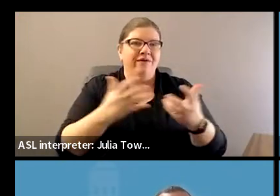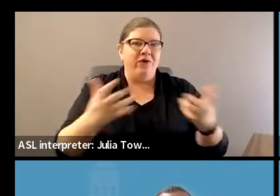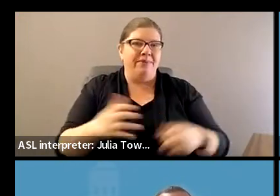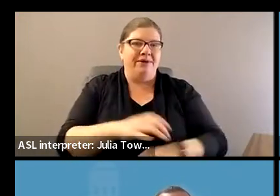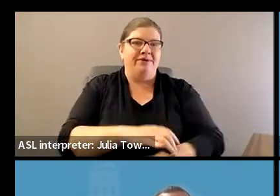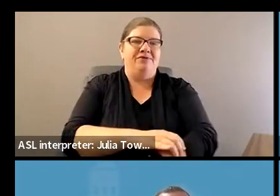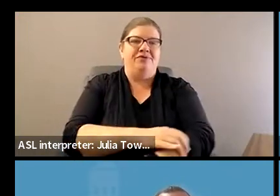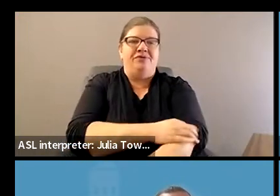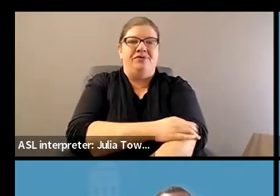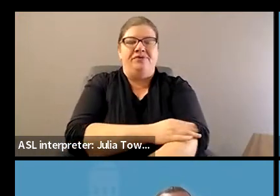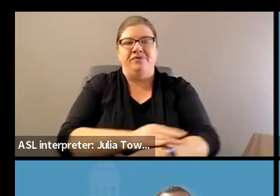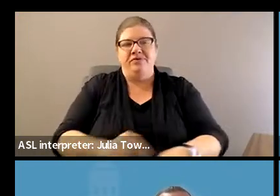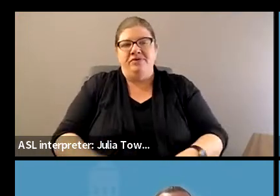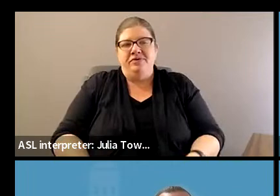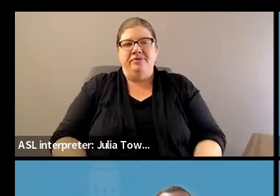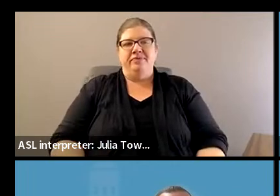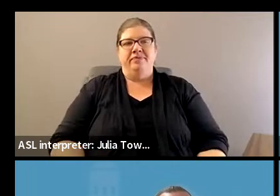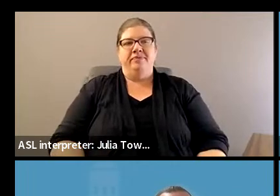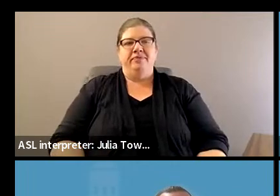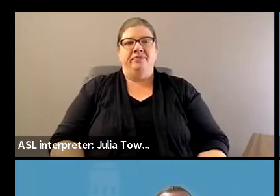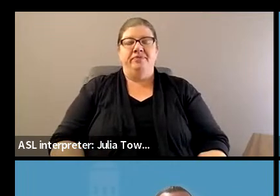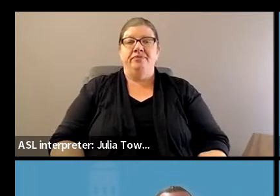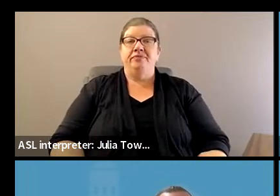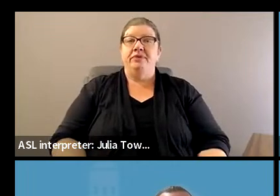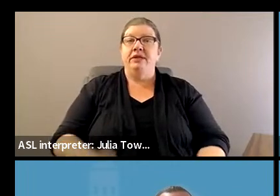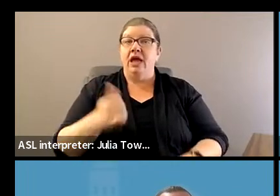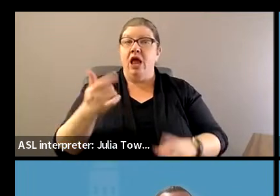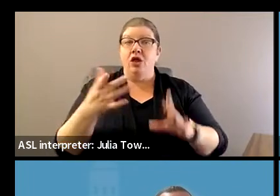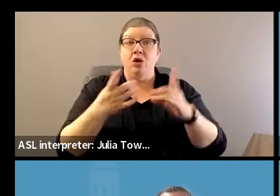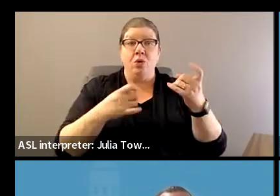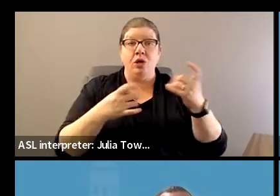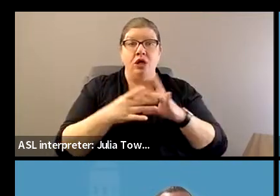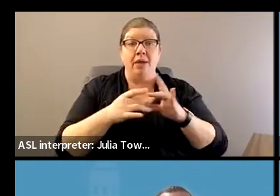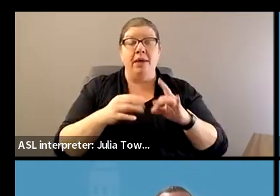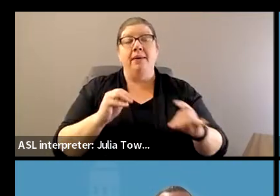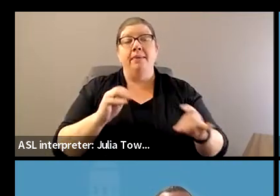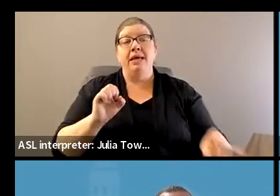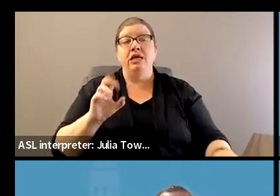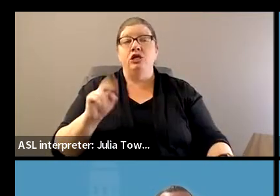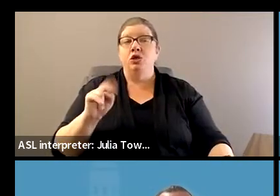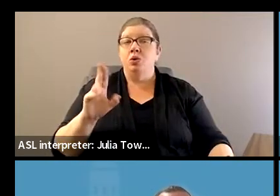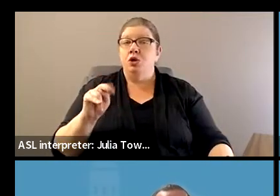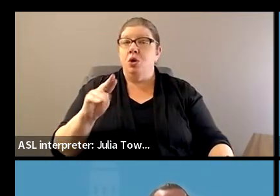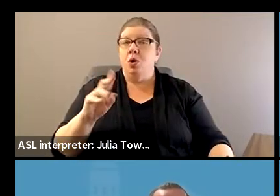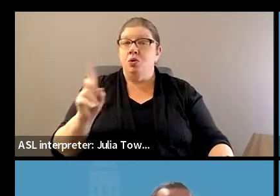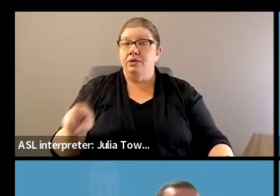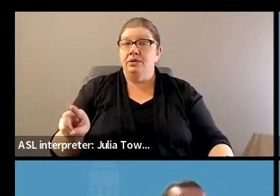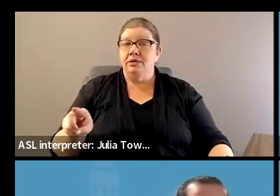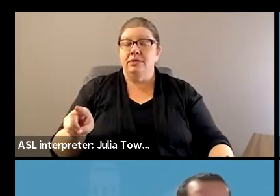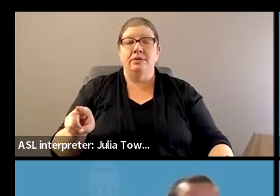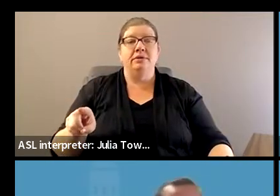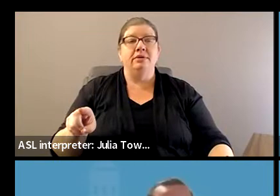you. Board members, additional comments or questions? Ms. Munoz?